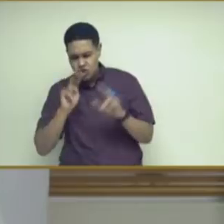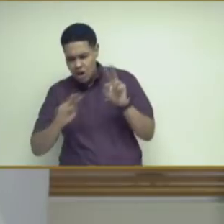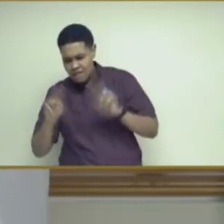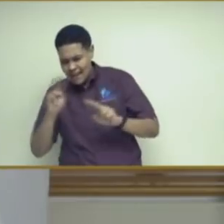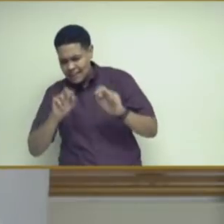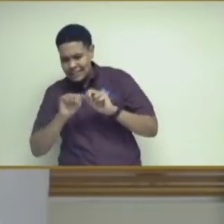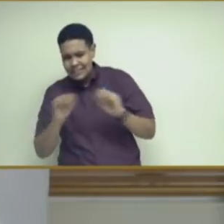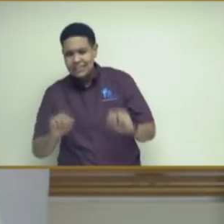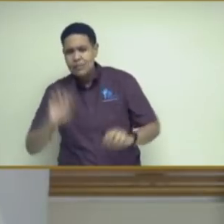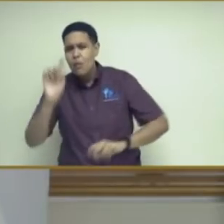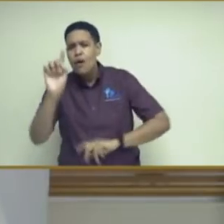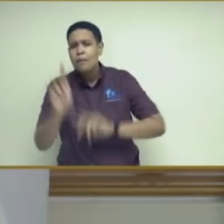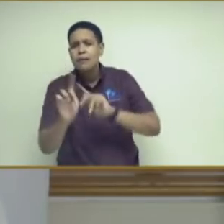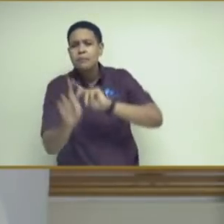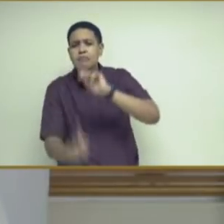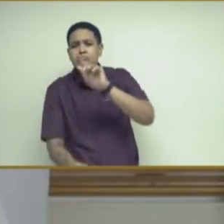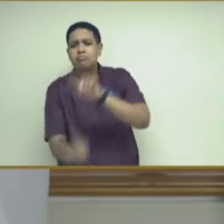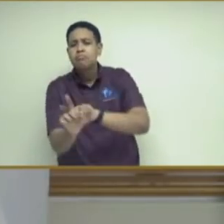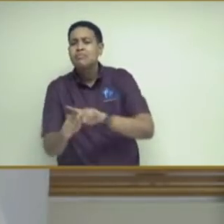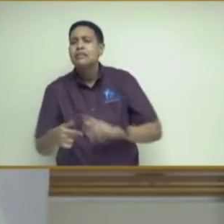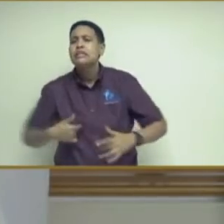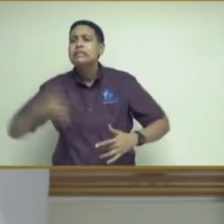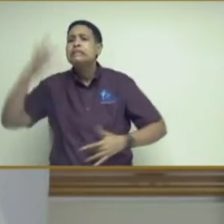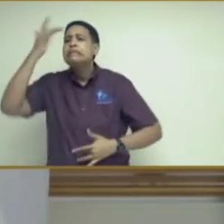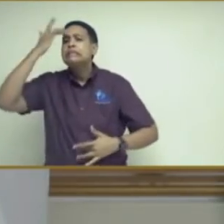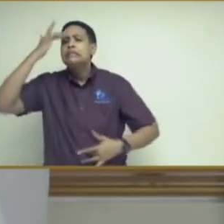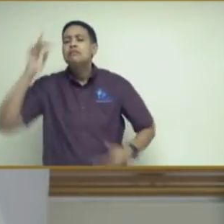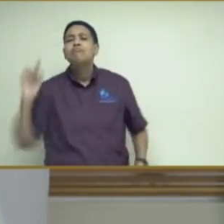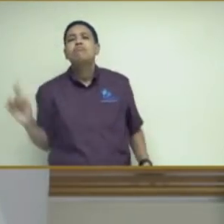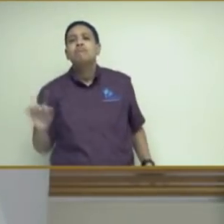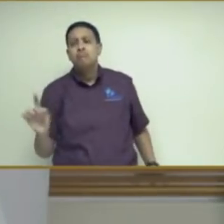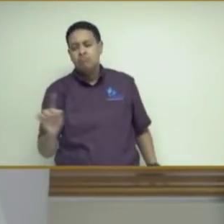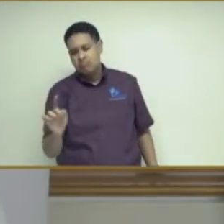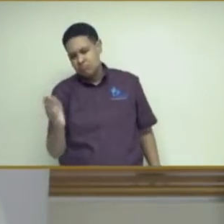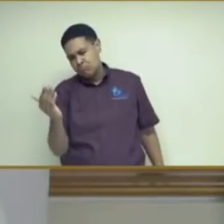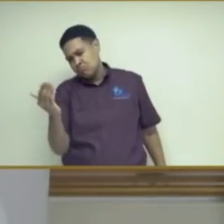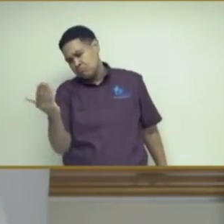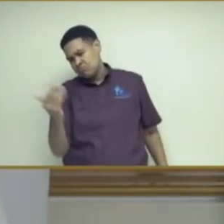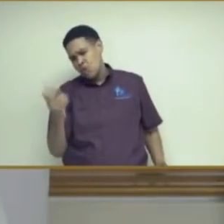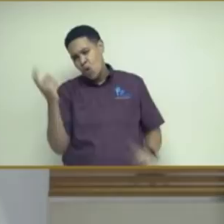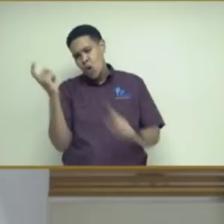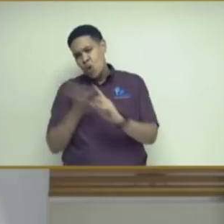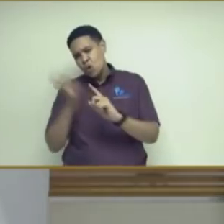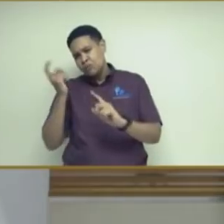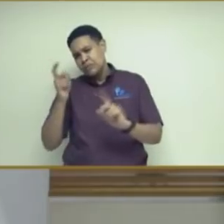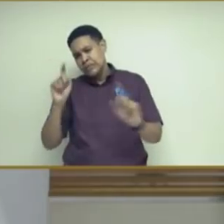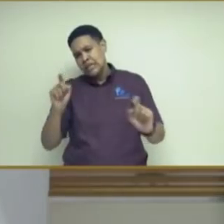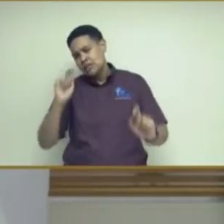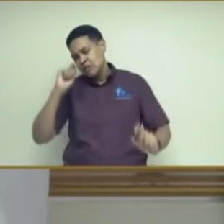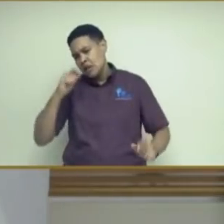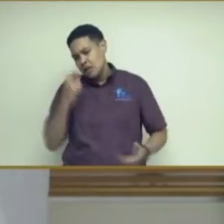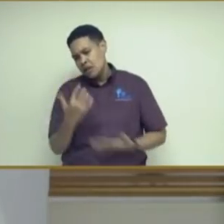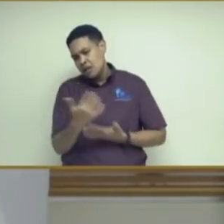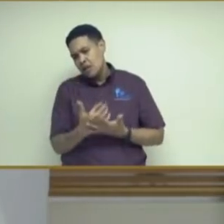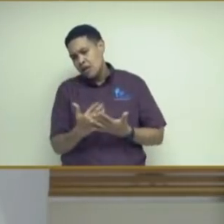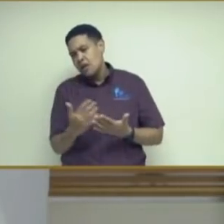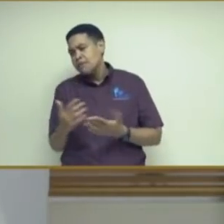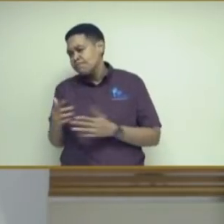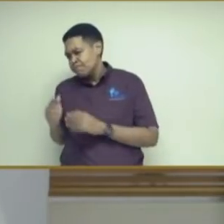where persons turn up with symptoms and they are automatically tested, and the results